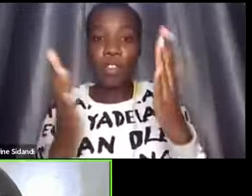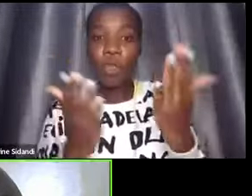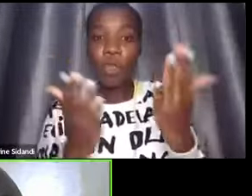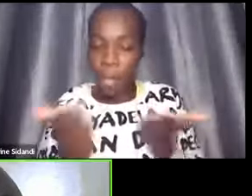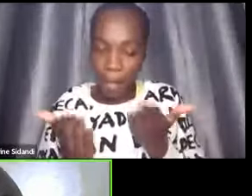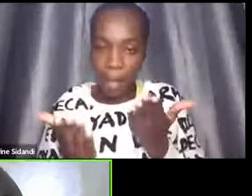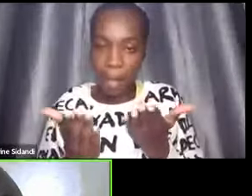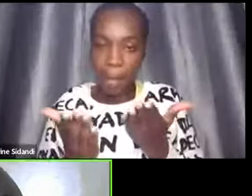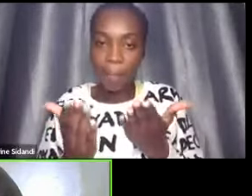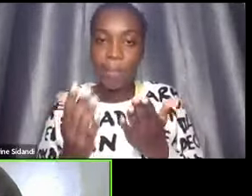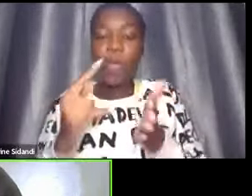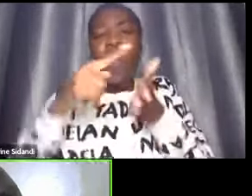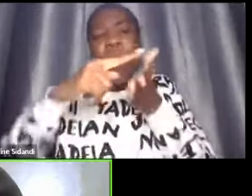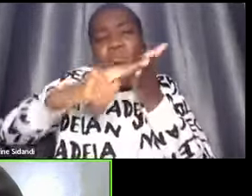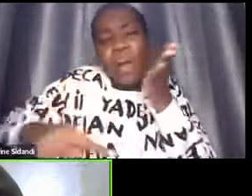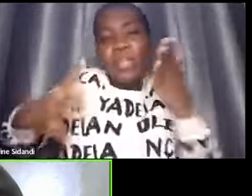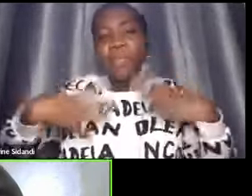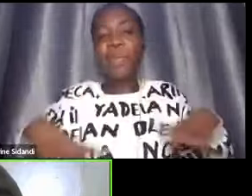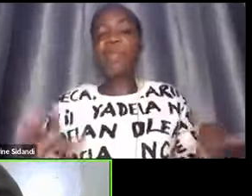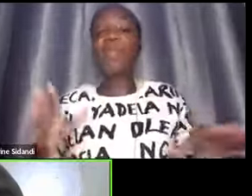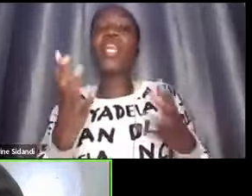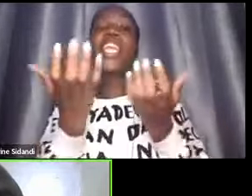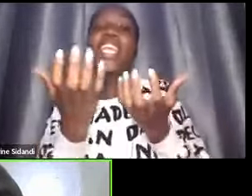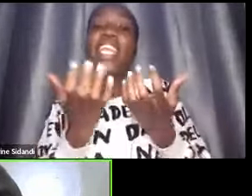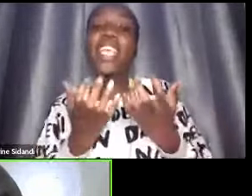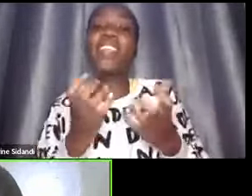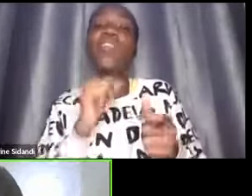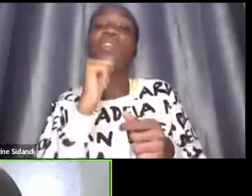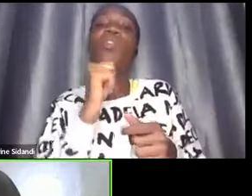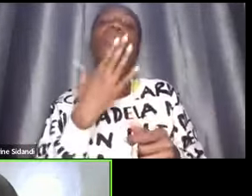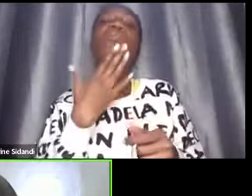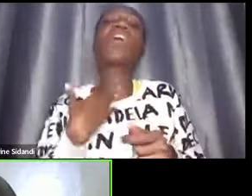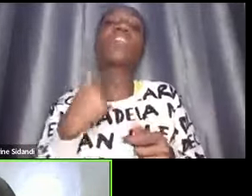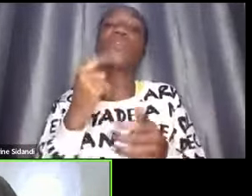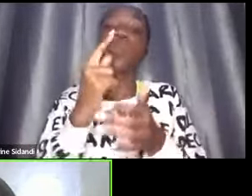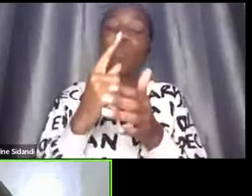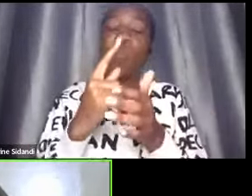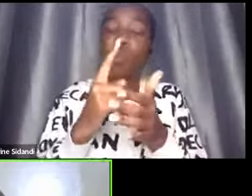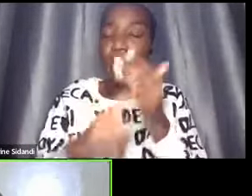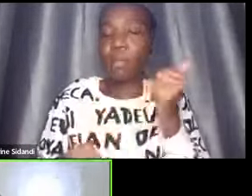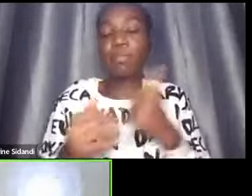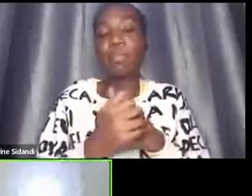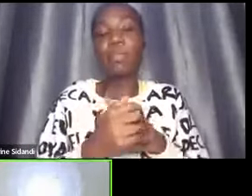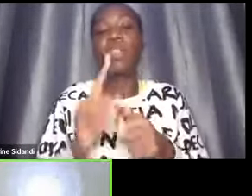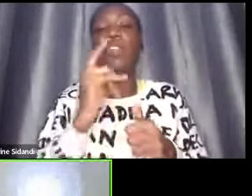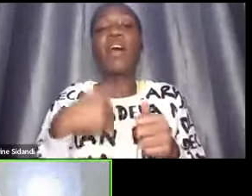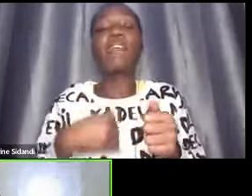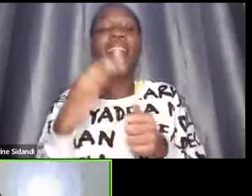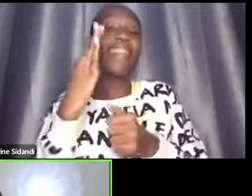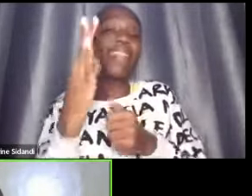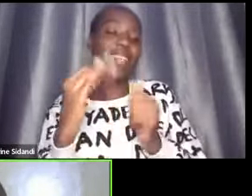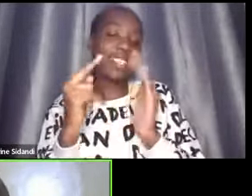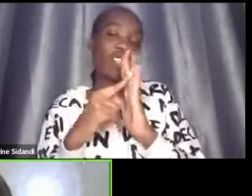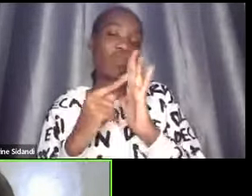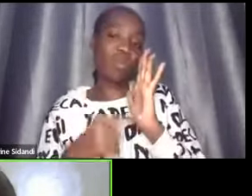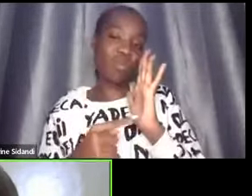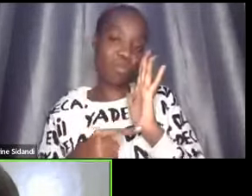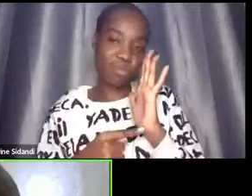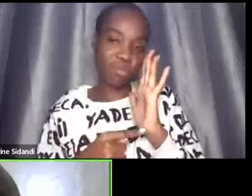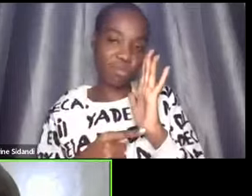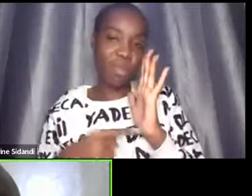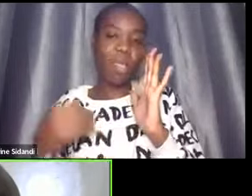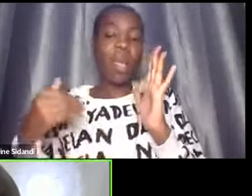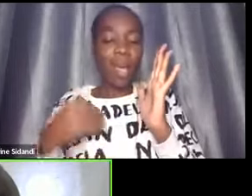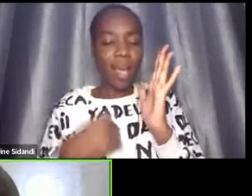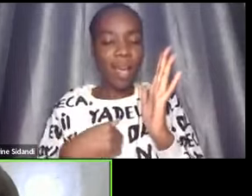what people need, not what they want. So we have three issues in any conflict. We have